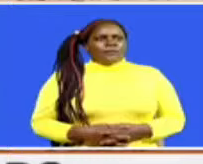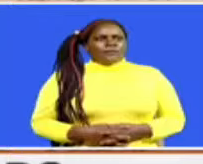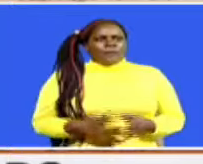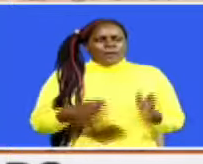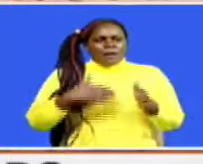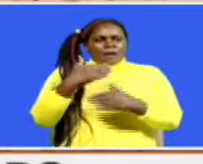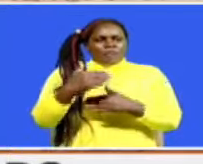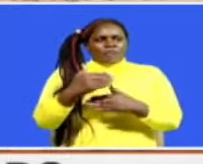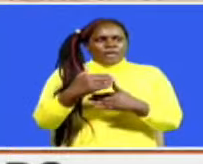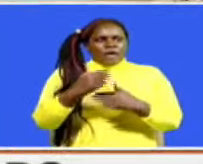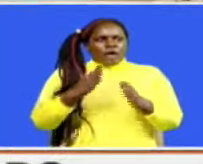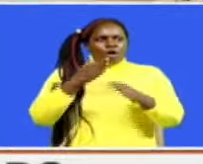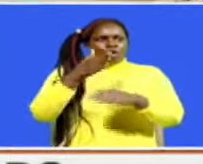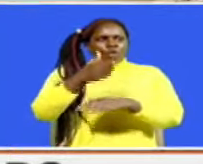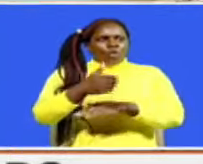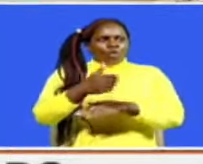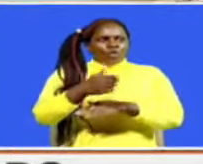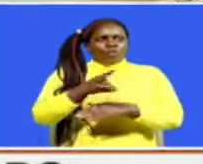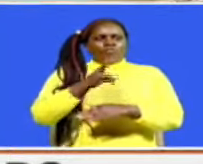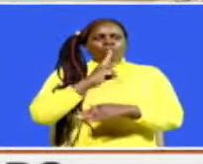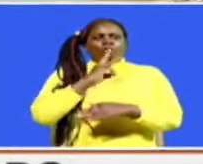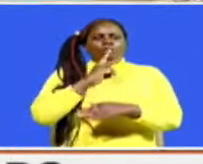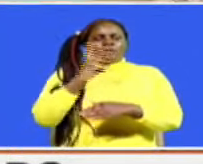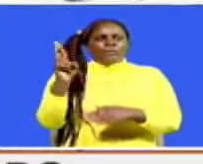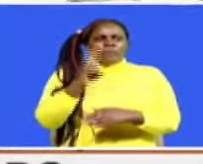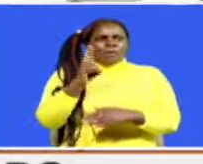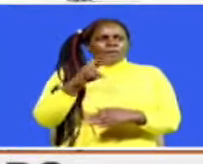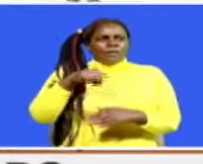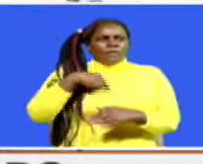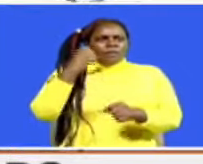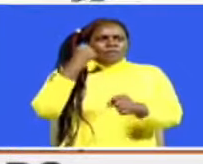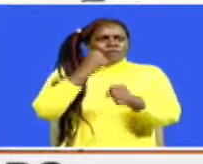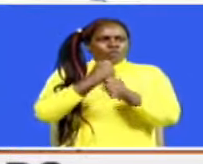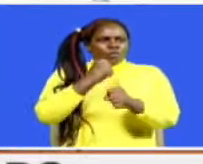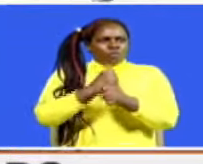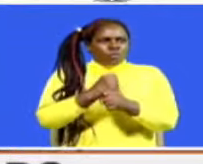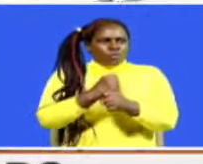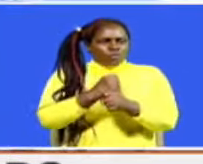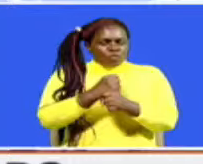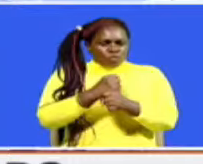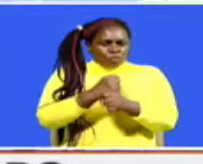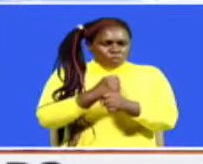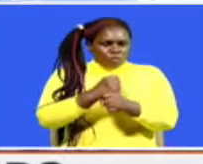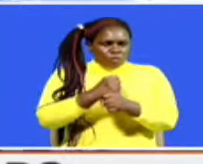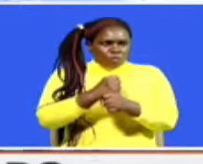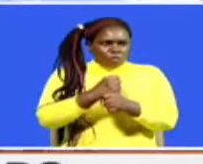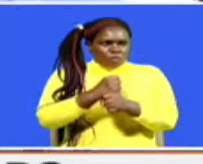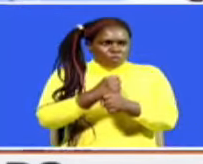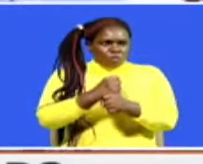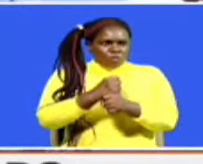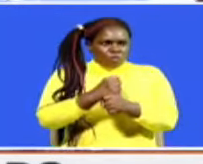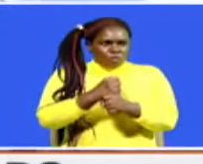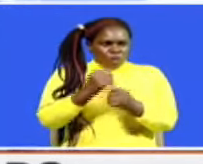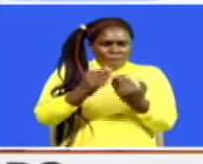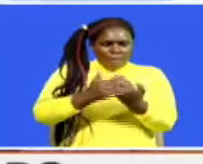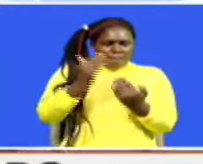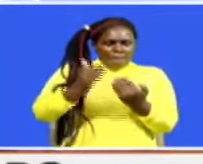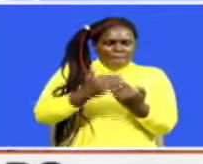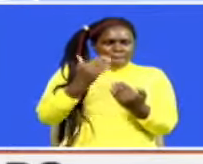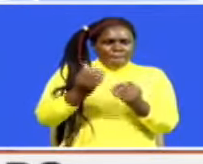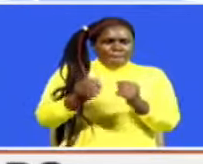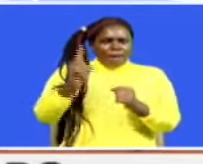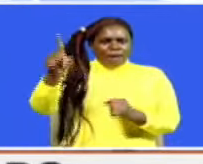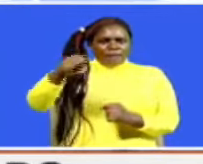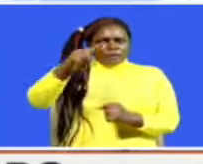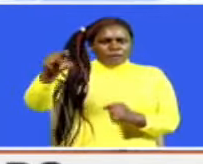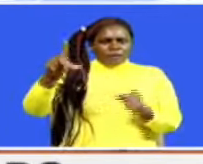the dangerously flooded river, we will still carry out punishment in terms of cancellation